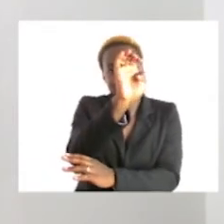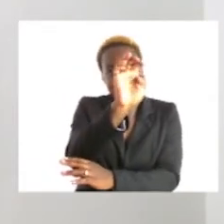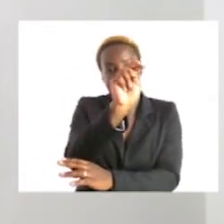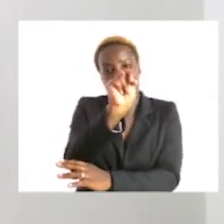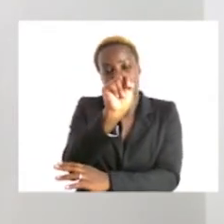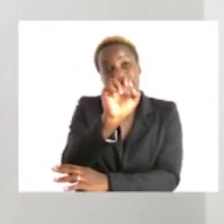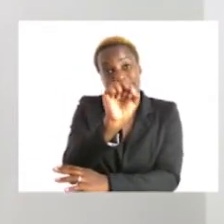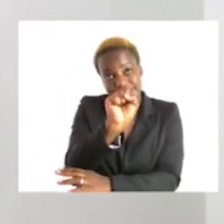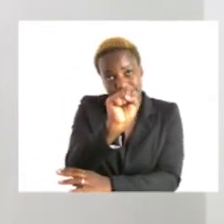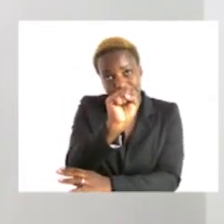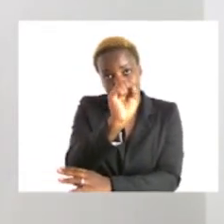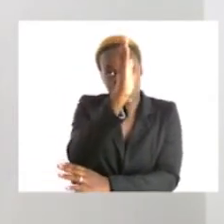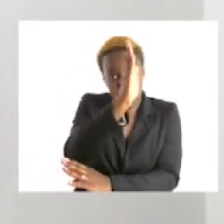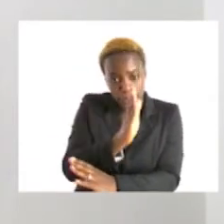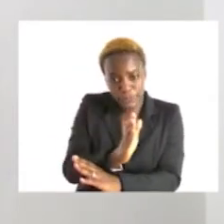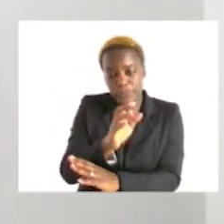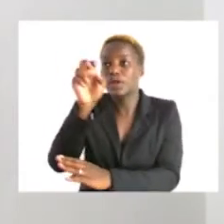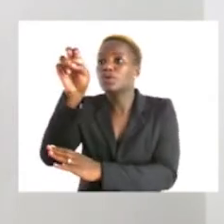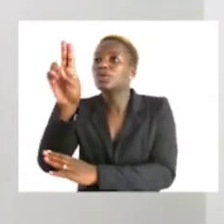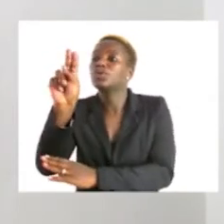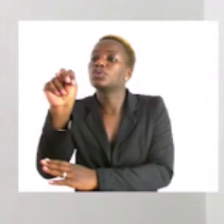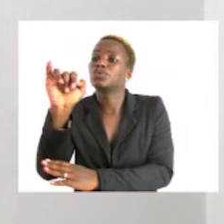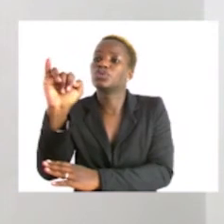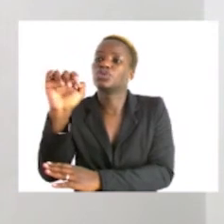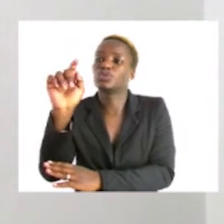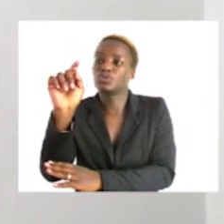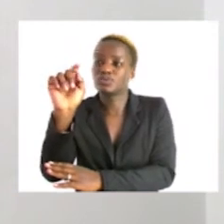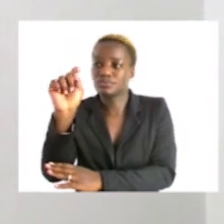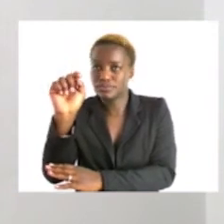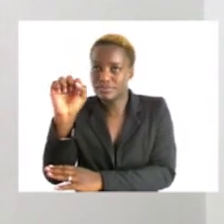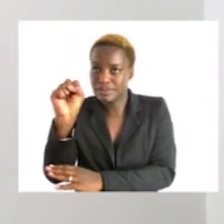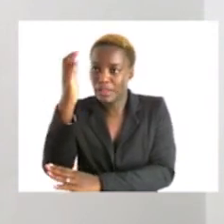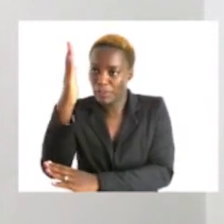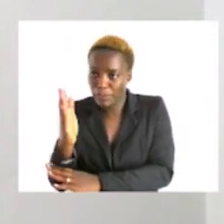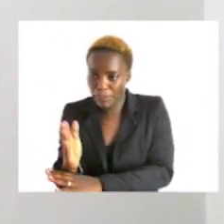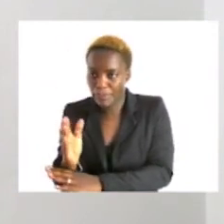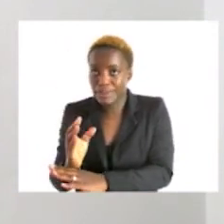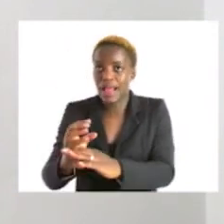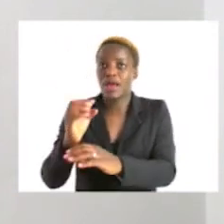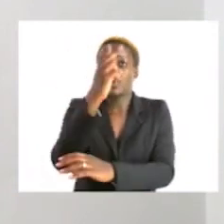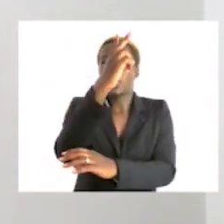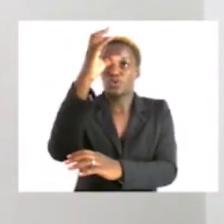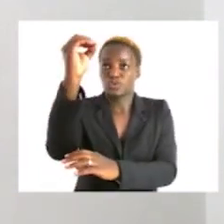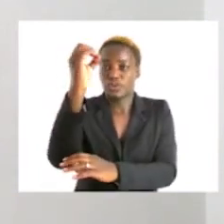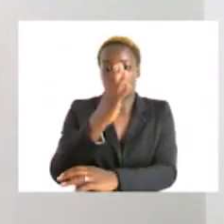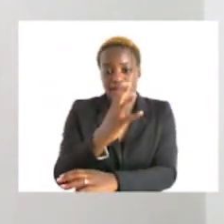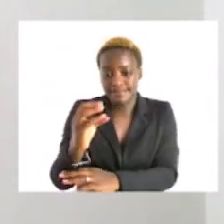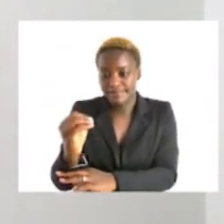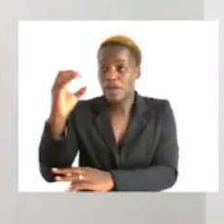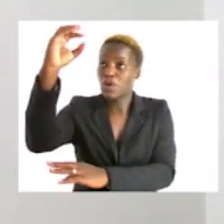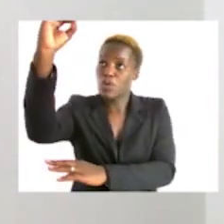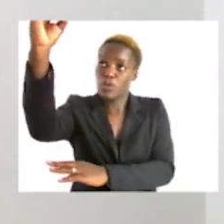its correct place value. 0 plus a 0, this means we have cents, we have units